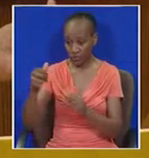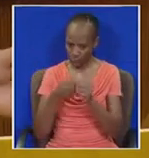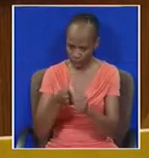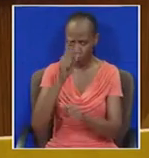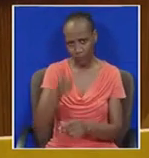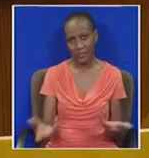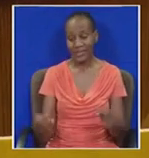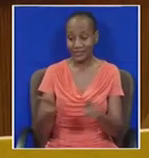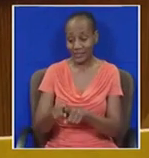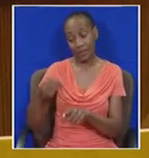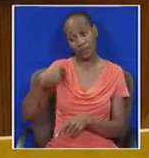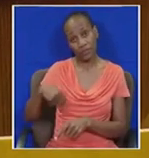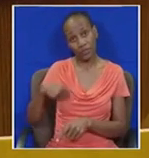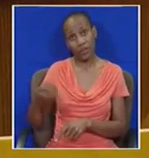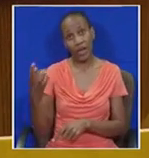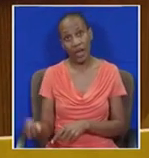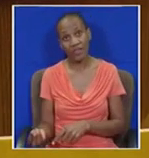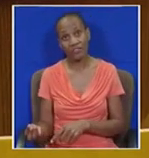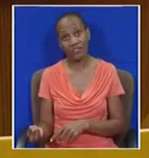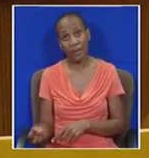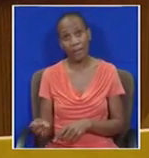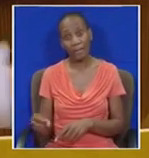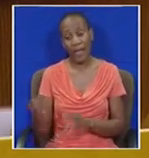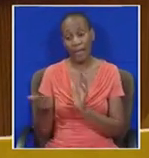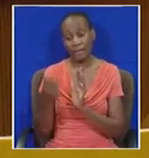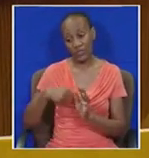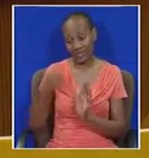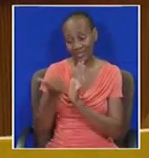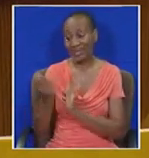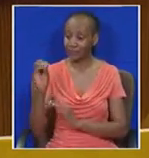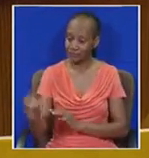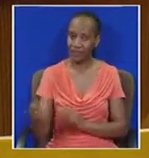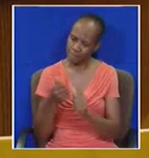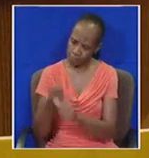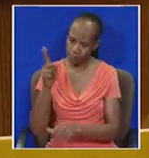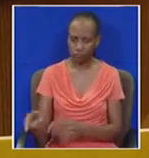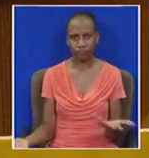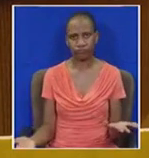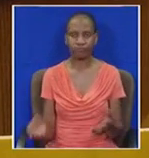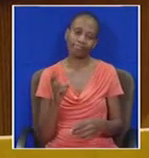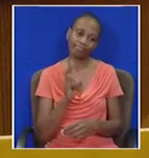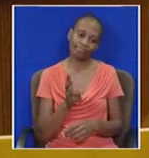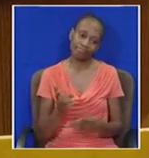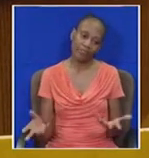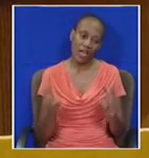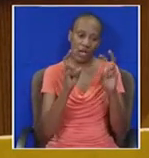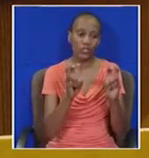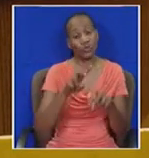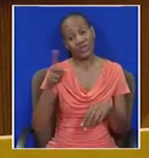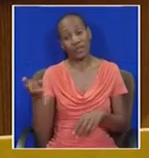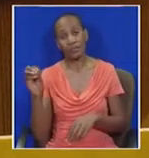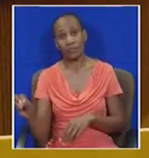the municipality does it with the Municipality Act. Then we have other issues.